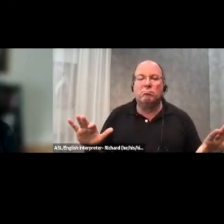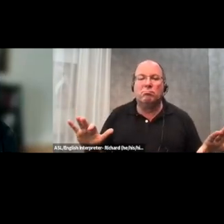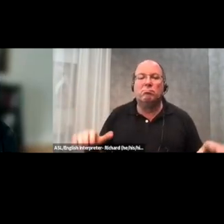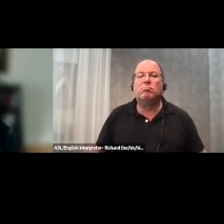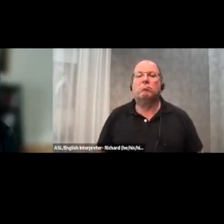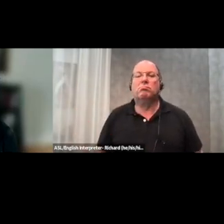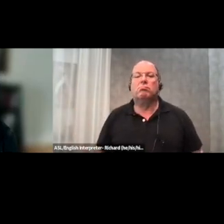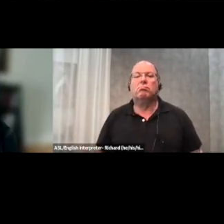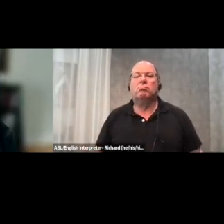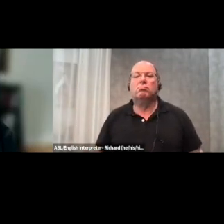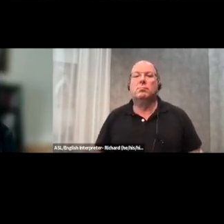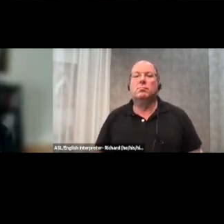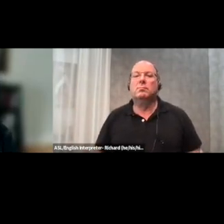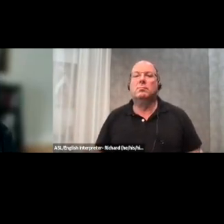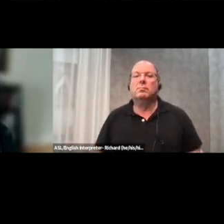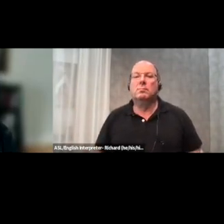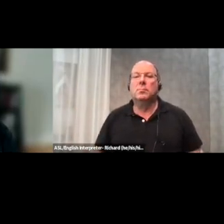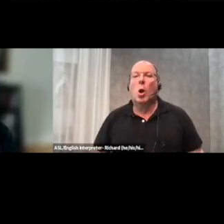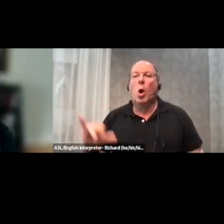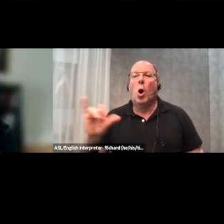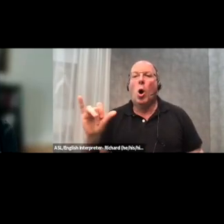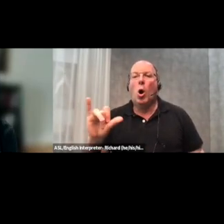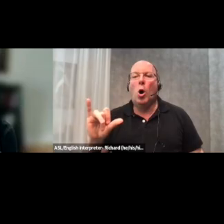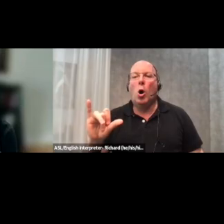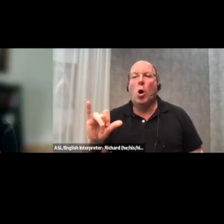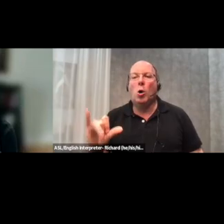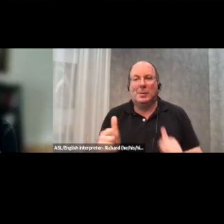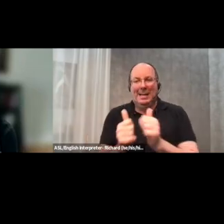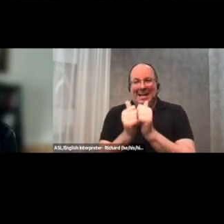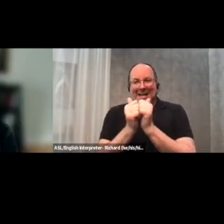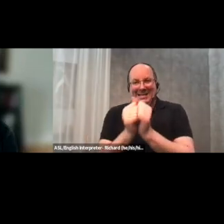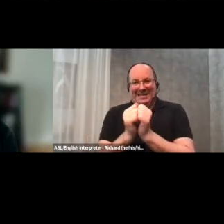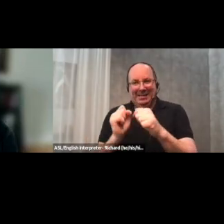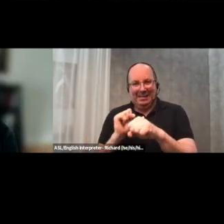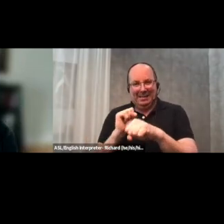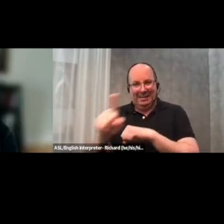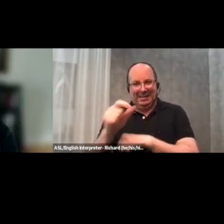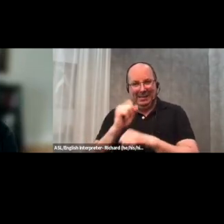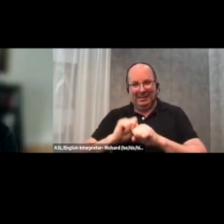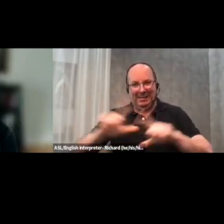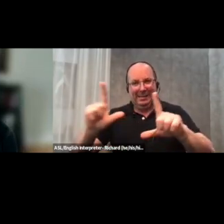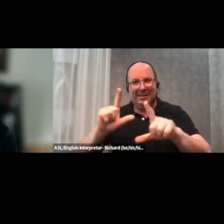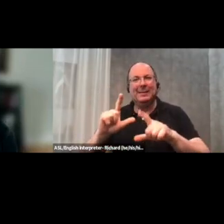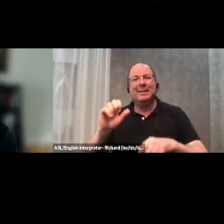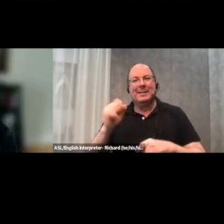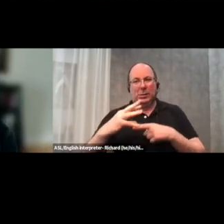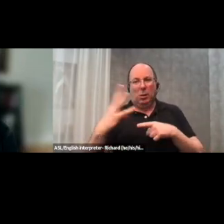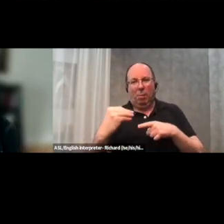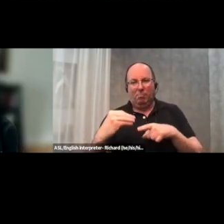I also like to mention sexting and fantasizing because those are sexual activities, but they